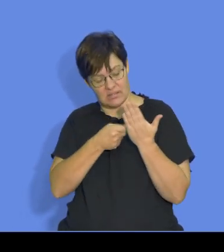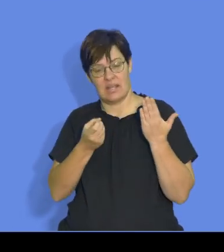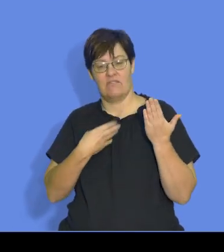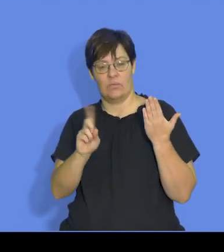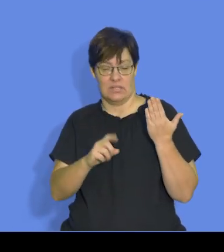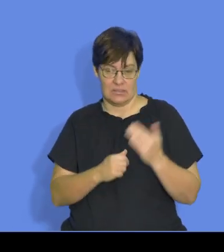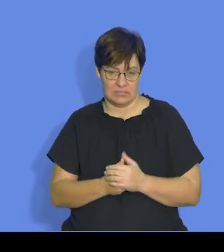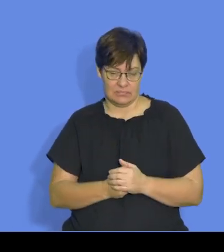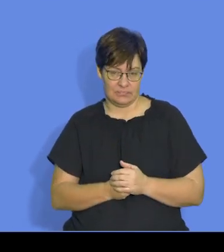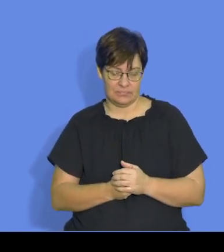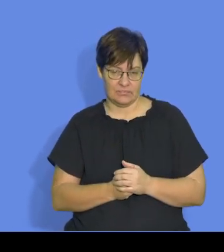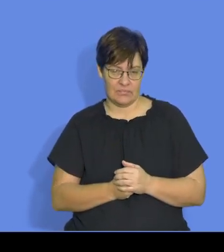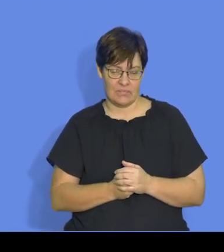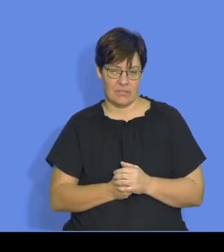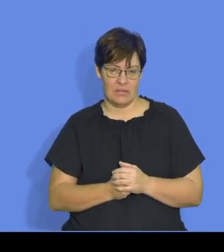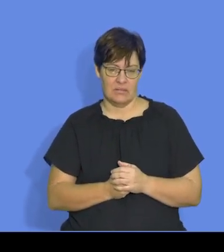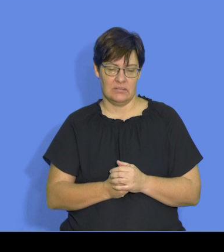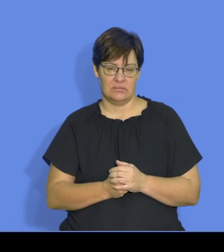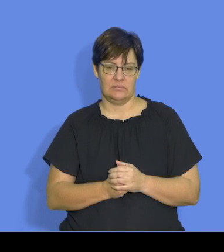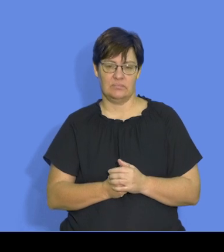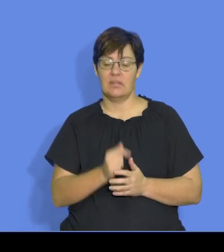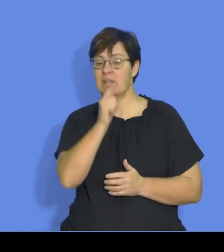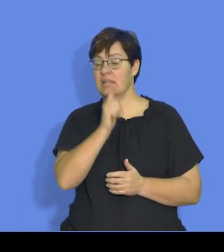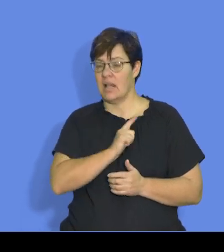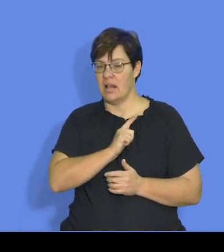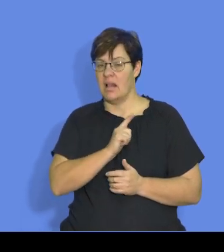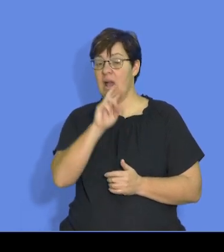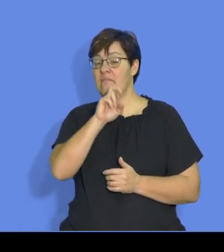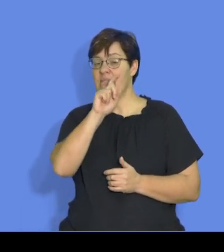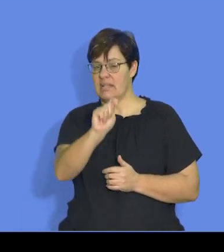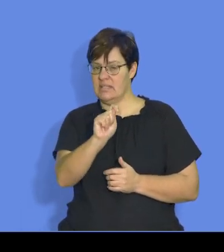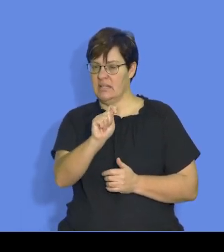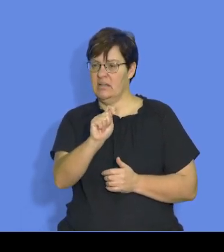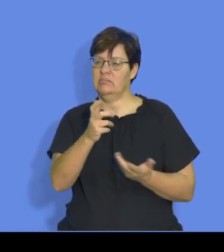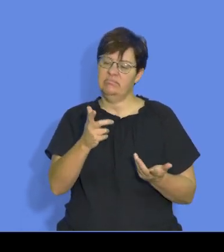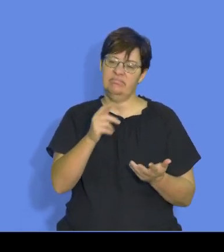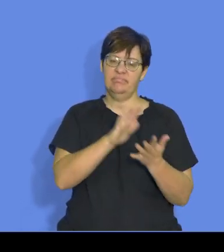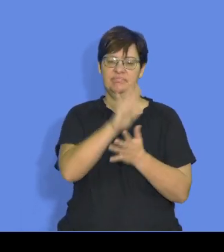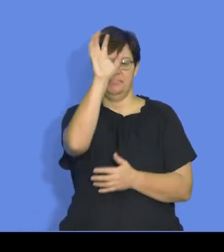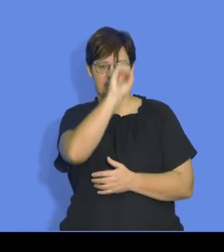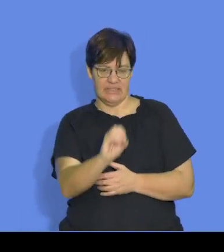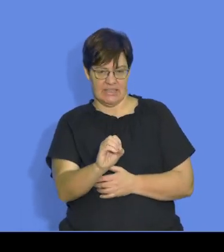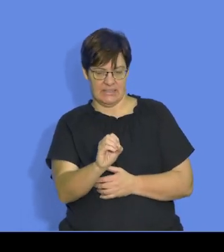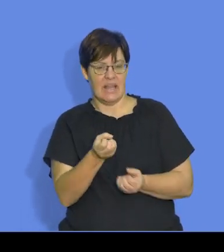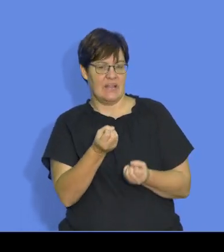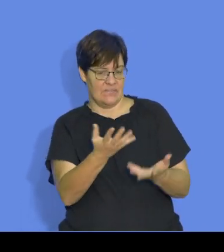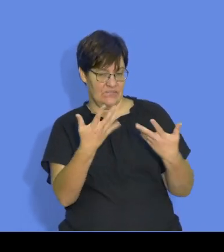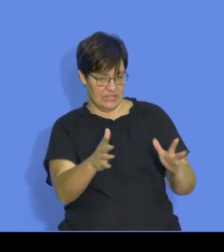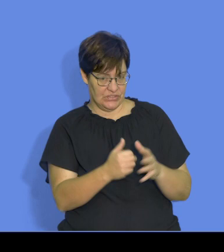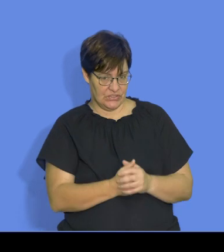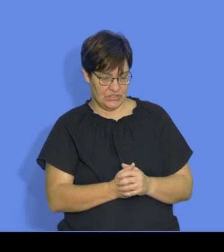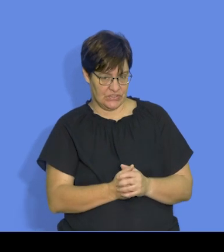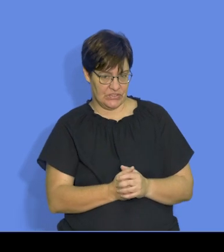you. Watch this here. You are told that the VAT amount to 15% was given. That means